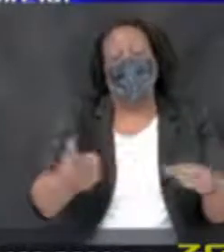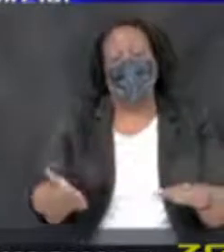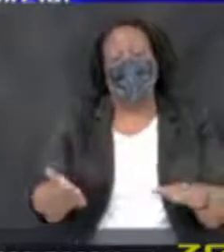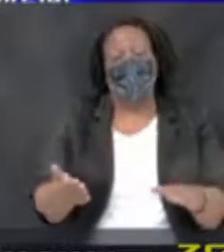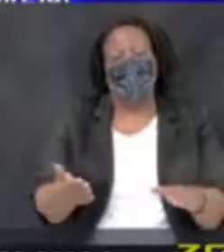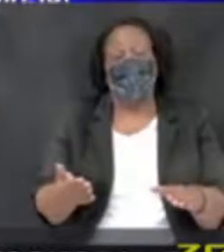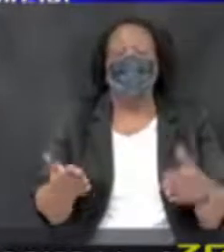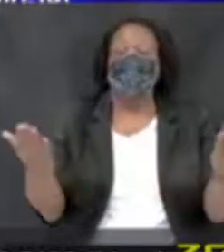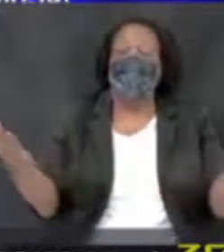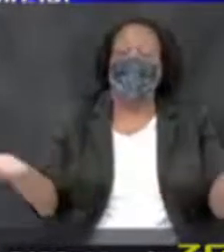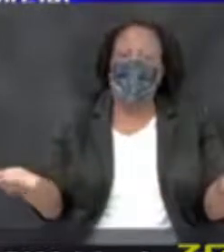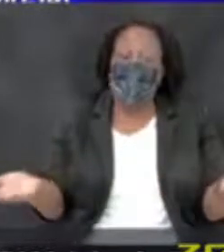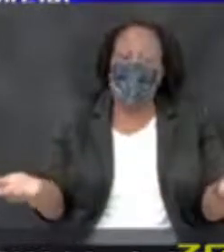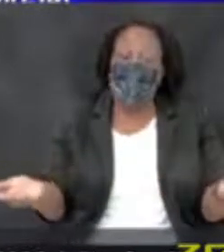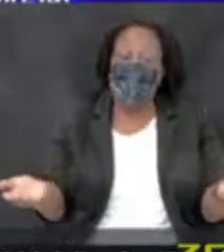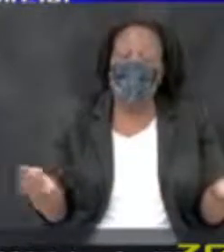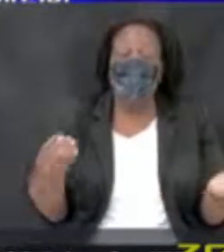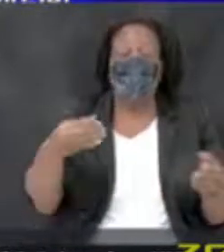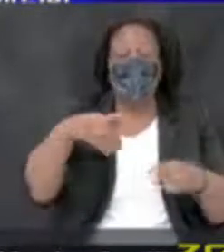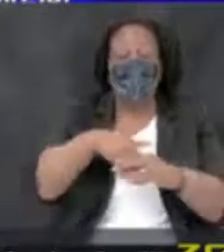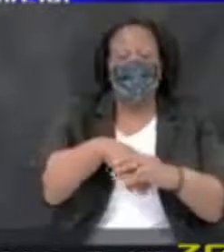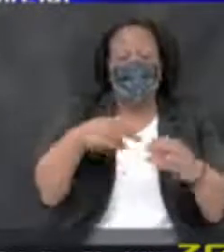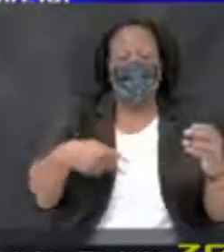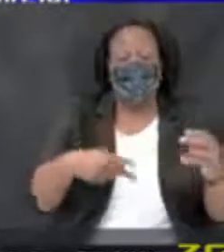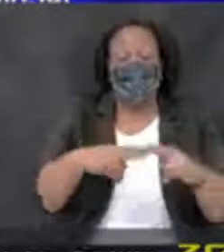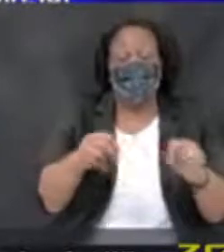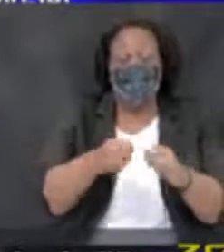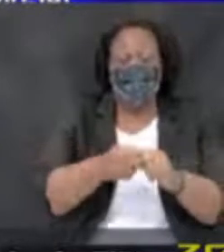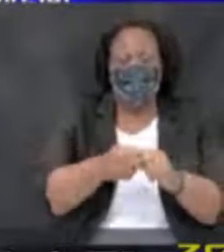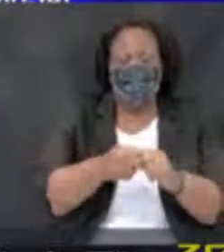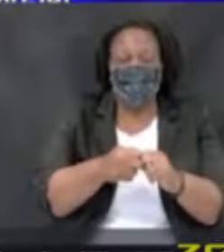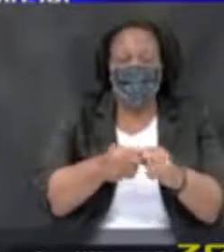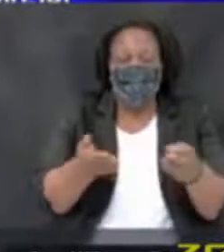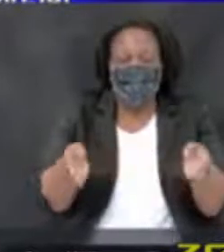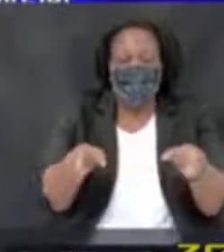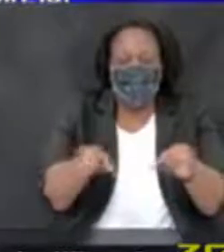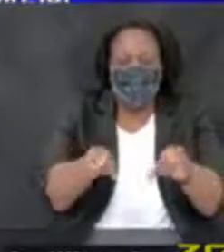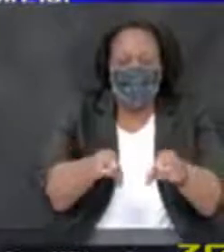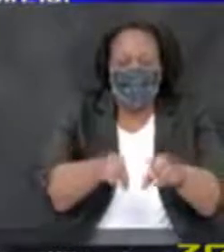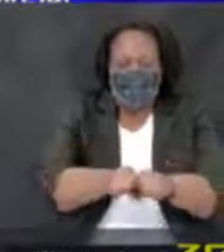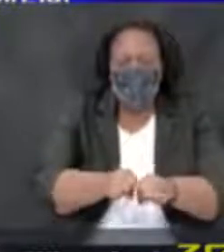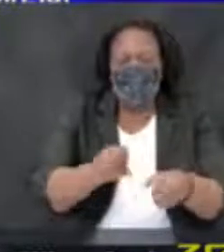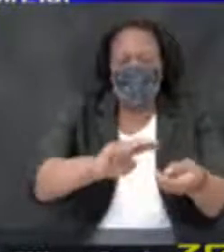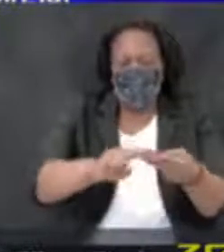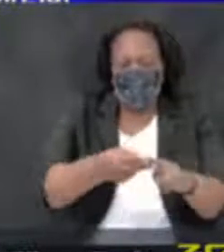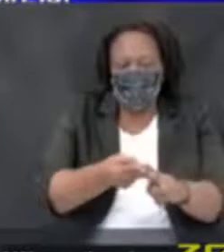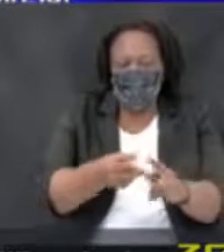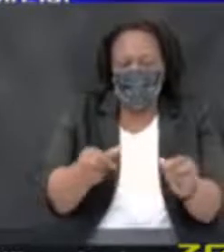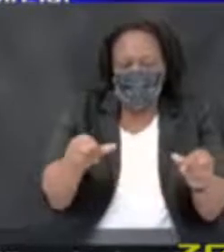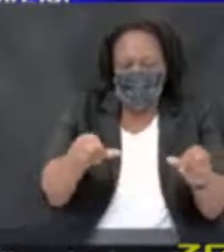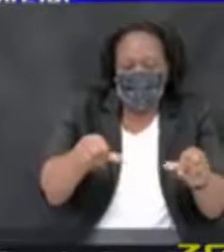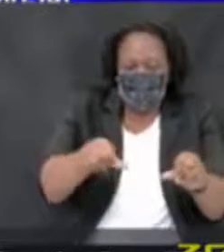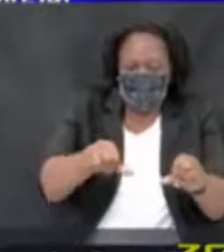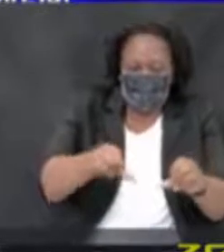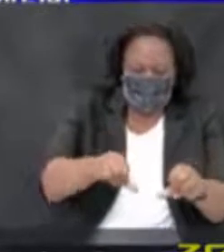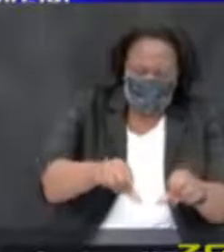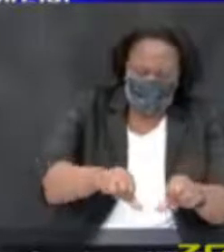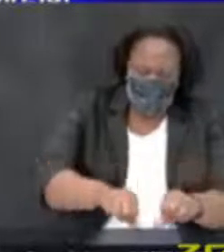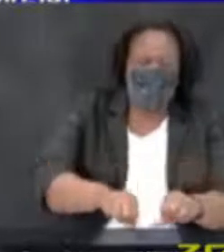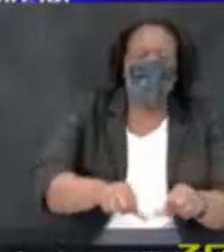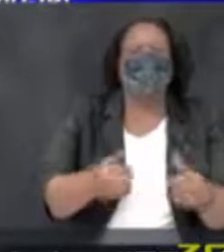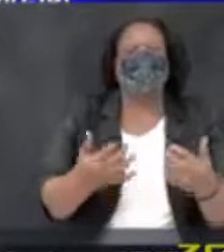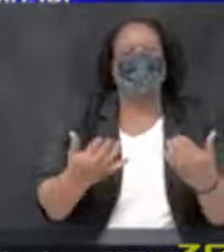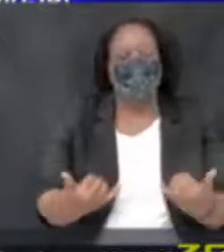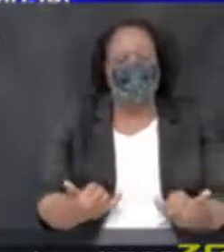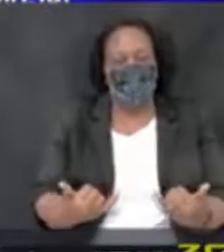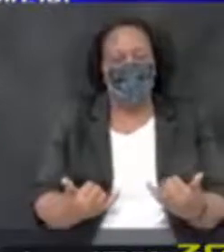in the Federation have successfully contained our third wave, and our case numbers are now at an